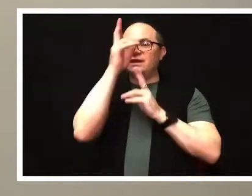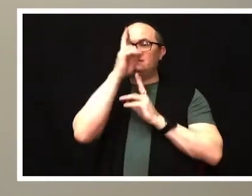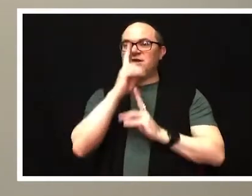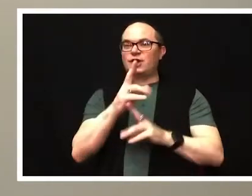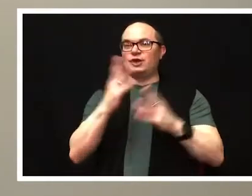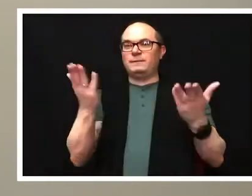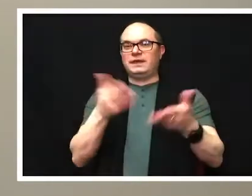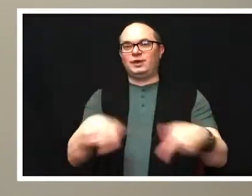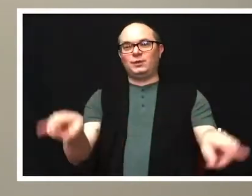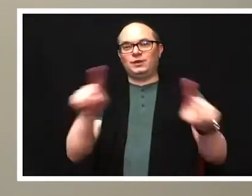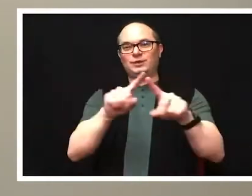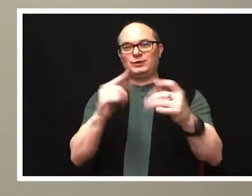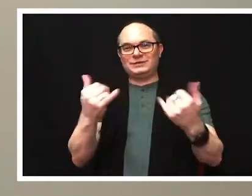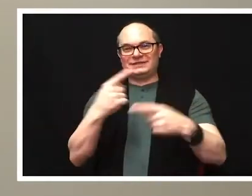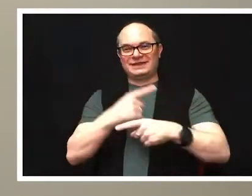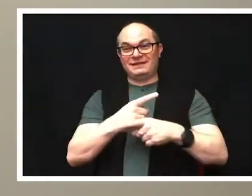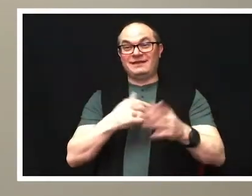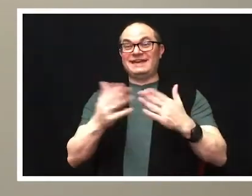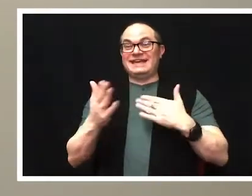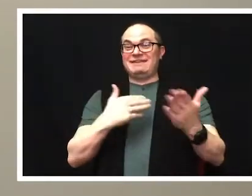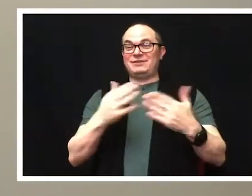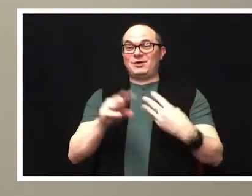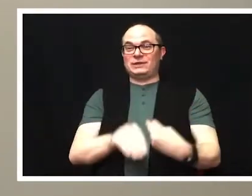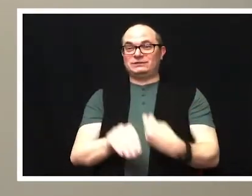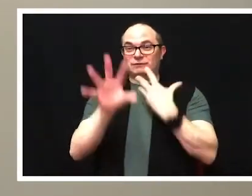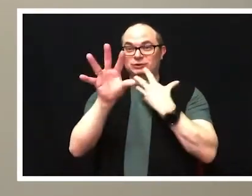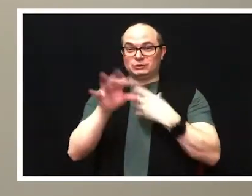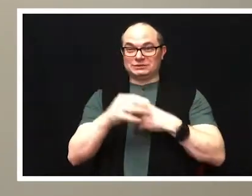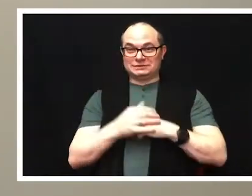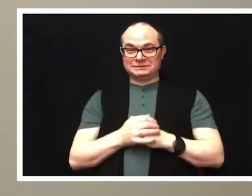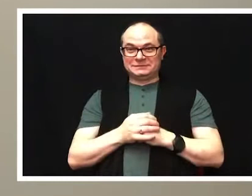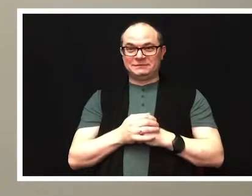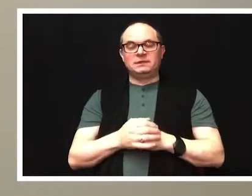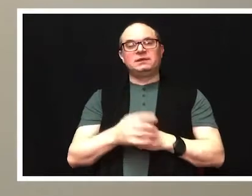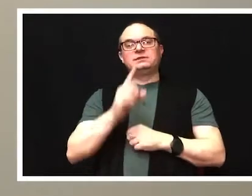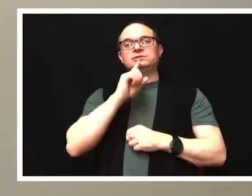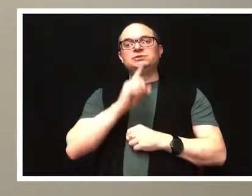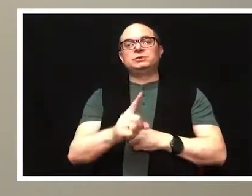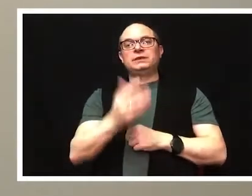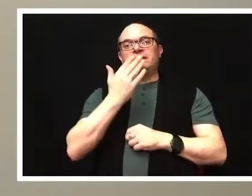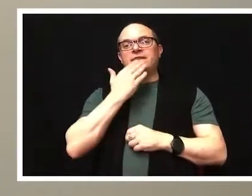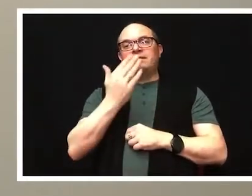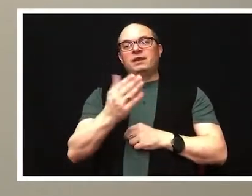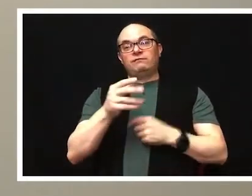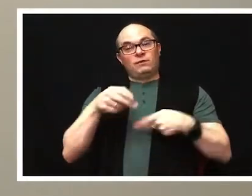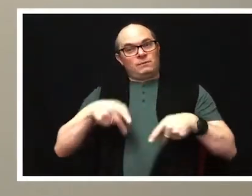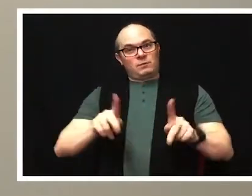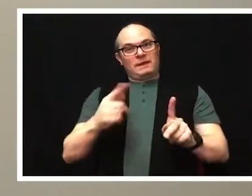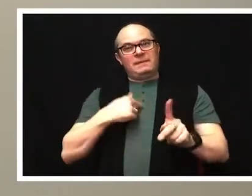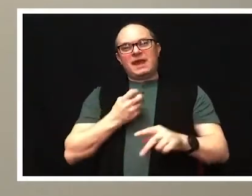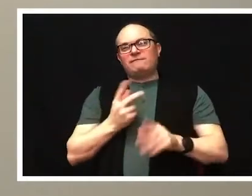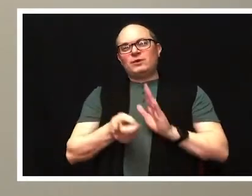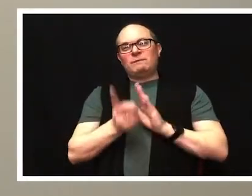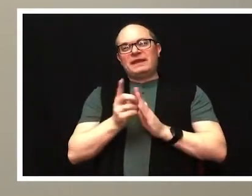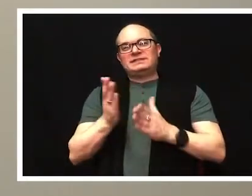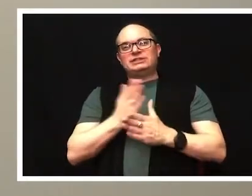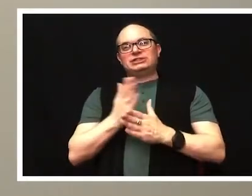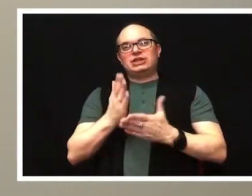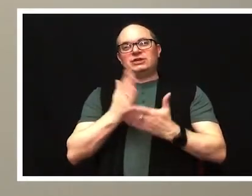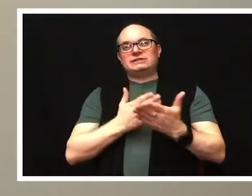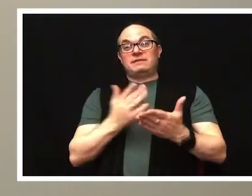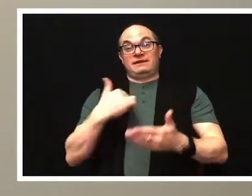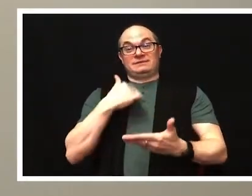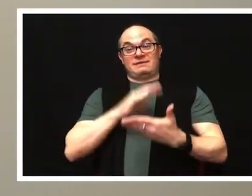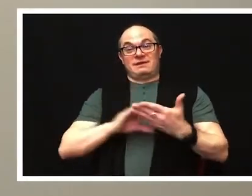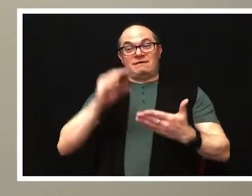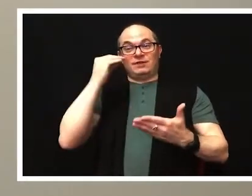an honor to be here with you today, even if it's in a virtual world. And truly, thank you for allowing me a few minutes to share some of the